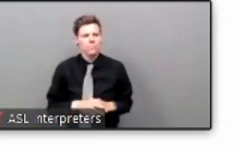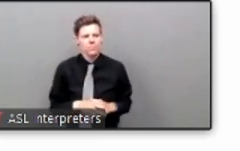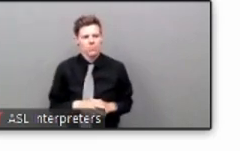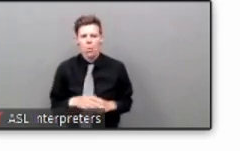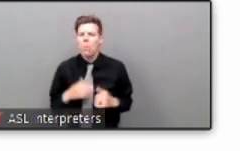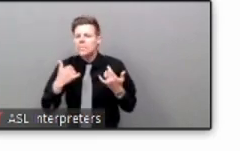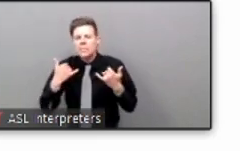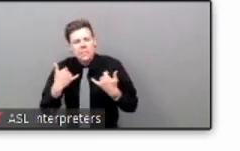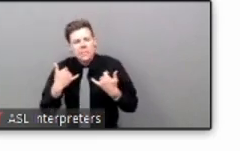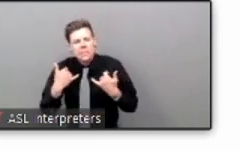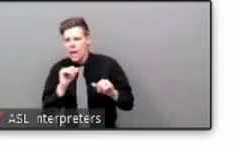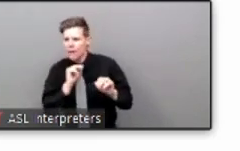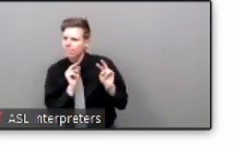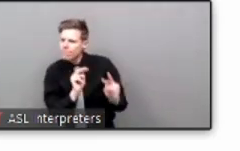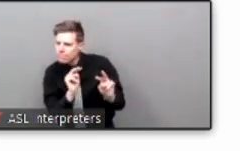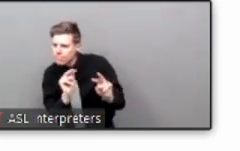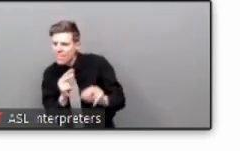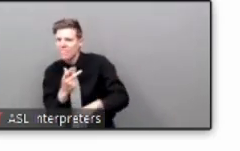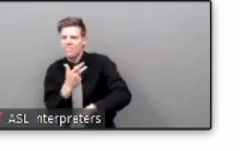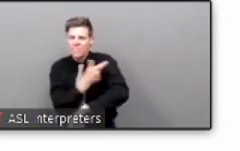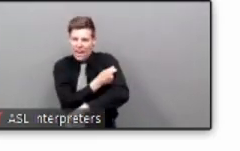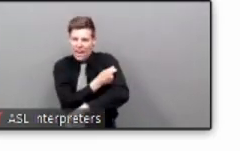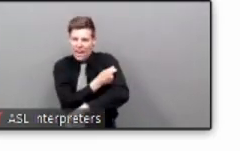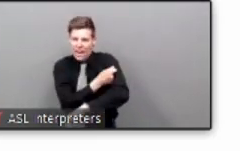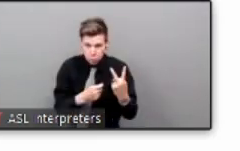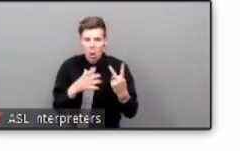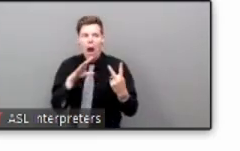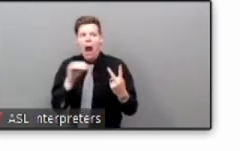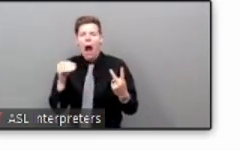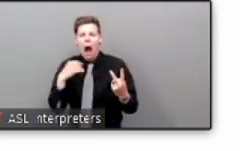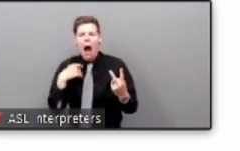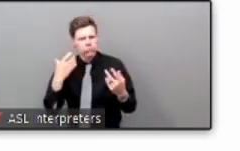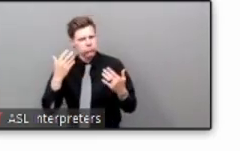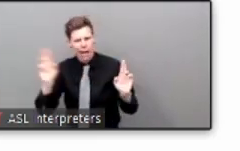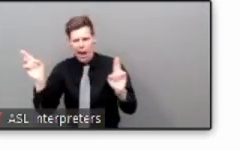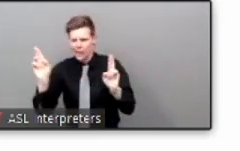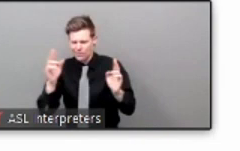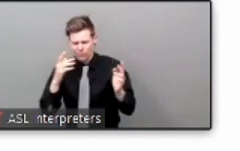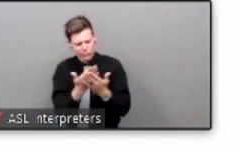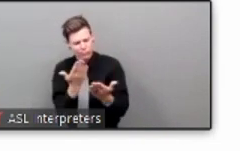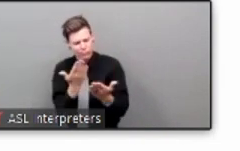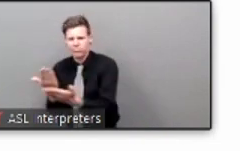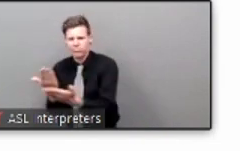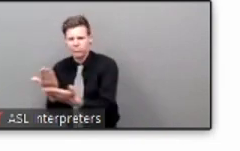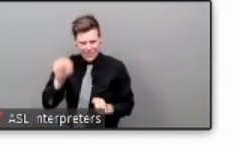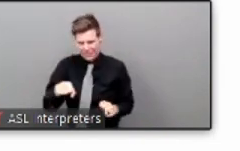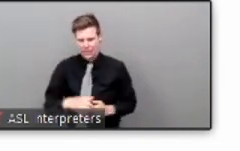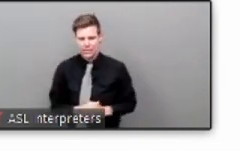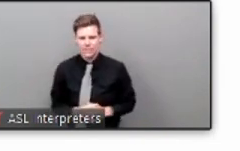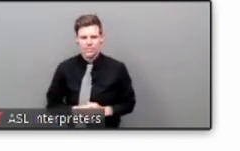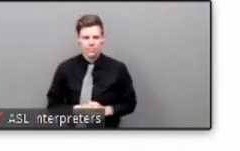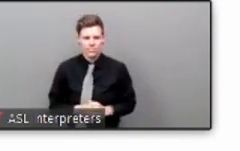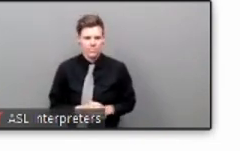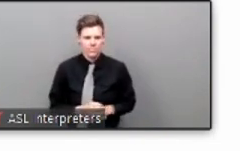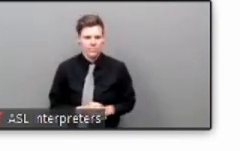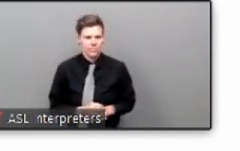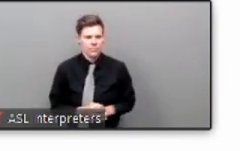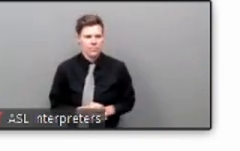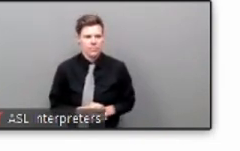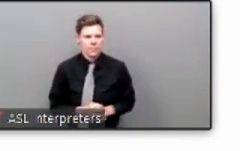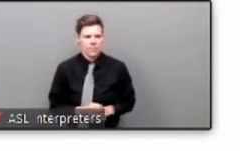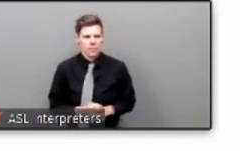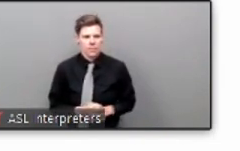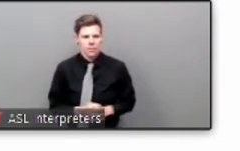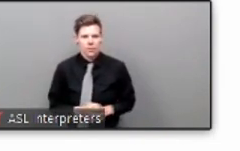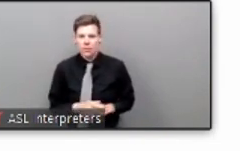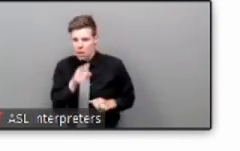so we're excited about that. We're still on track. You can see the curve is bending downwards. There are many of us at the state who believe that we're going to see the